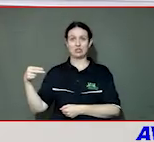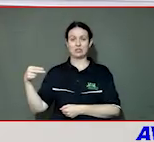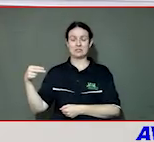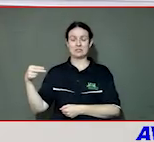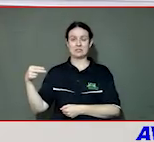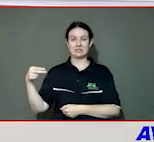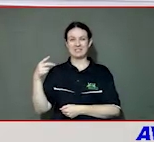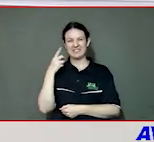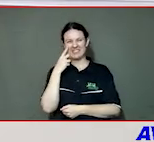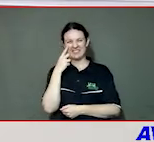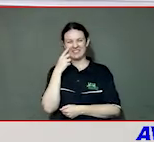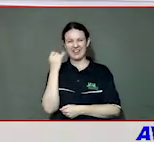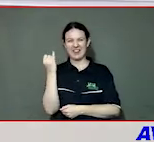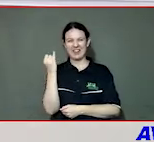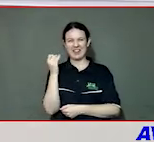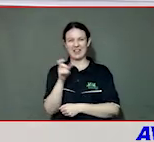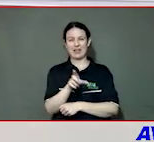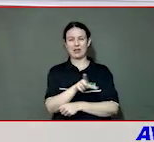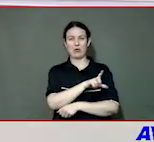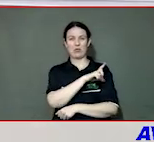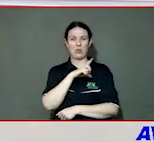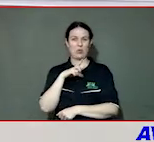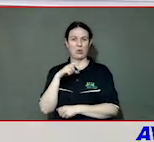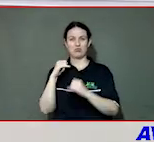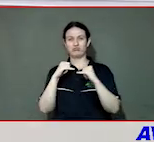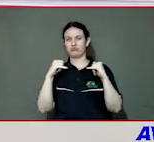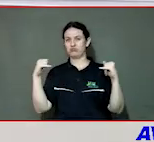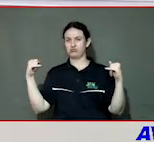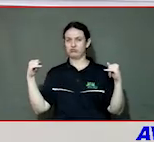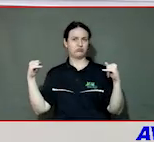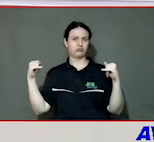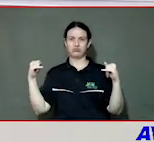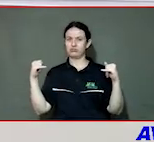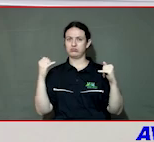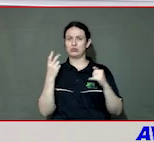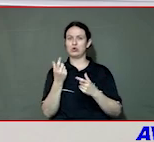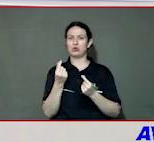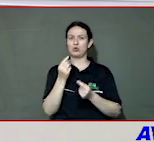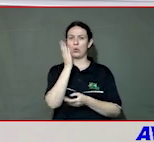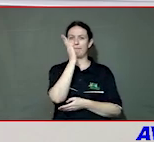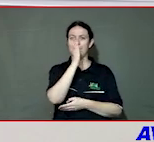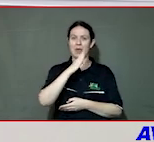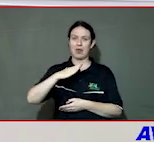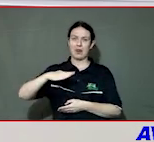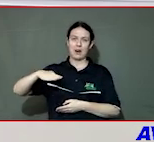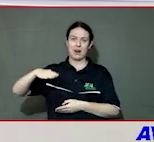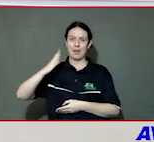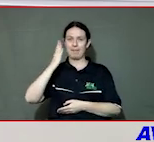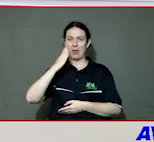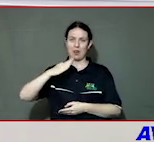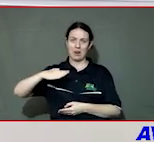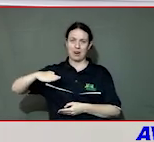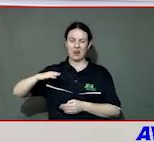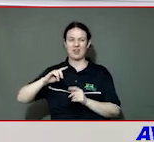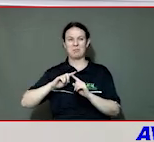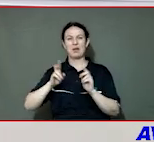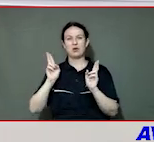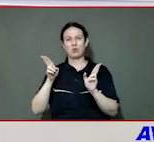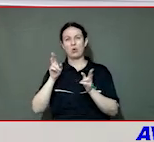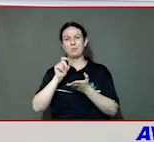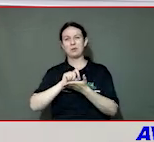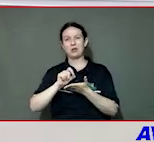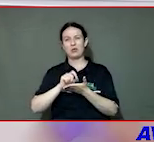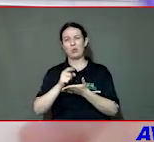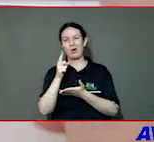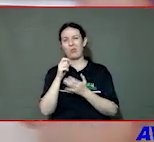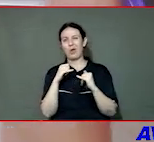really long written just in one line. They bended molecules, although we write them only as in a